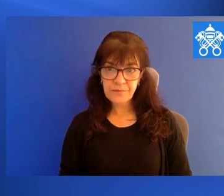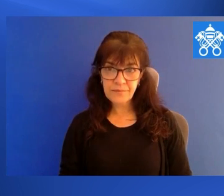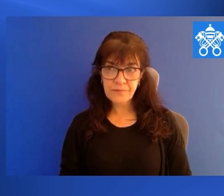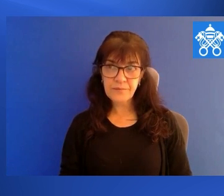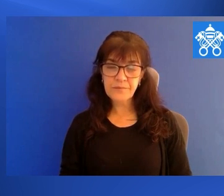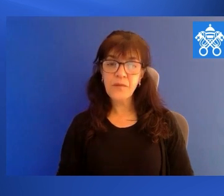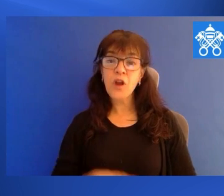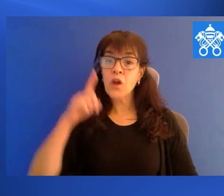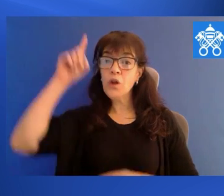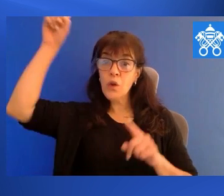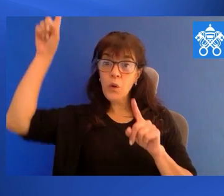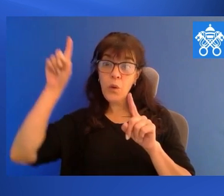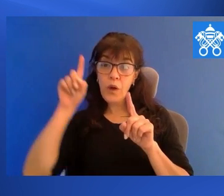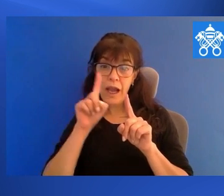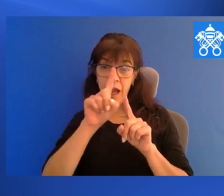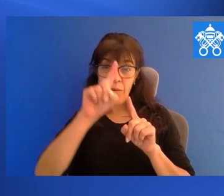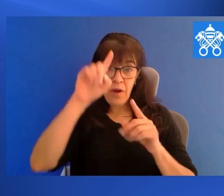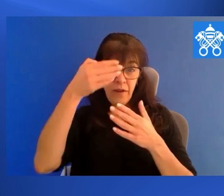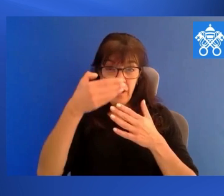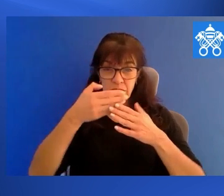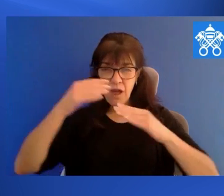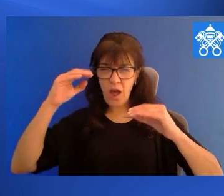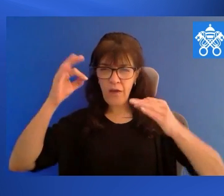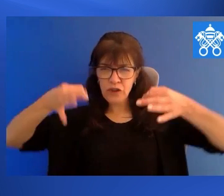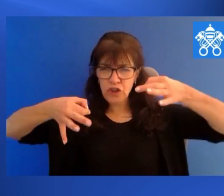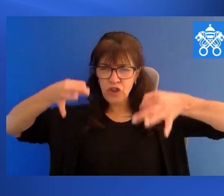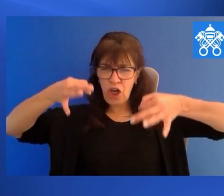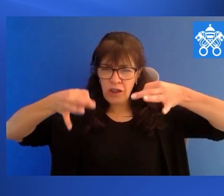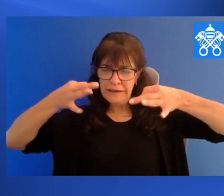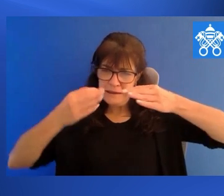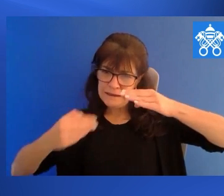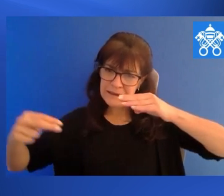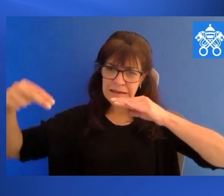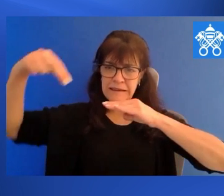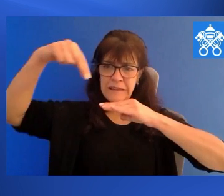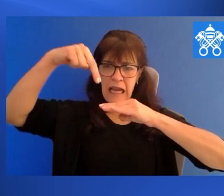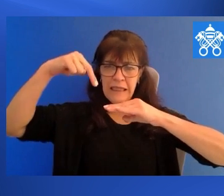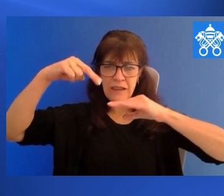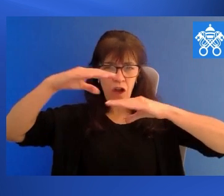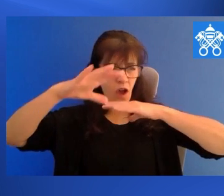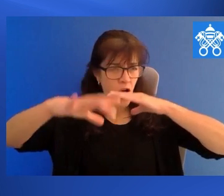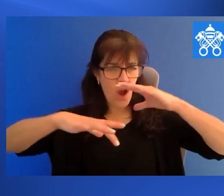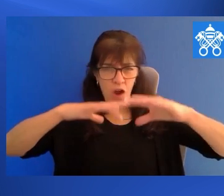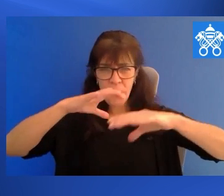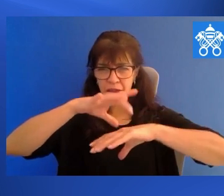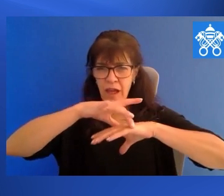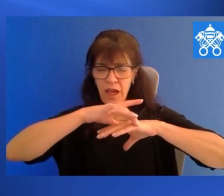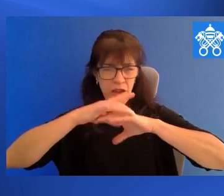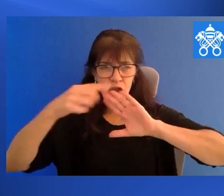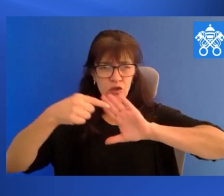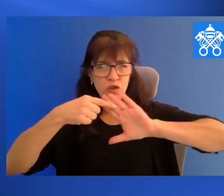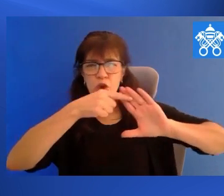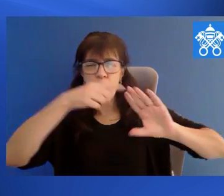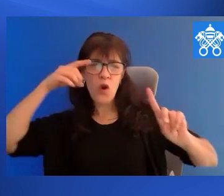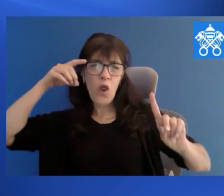risplendi ai nostri. You came as the Sun of Justice rising over the earth. Show the light of your countenance